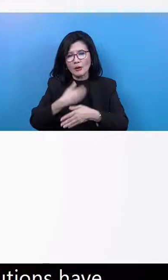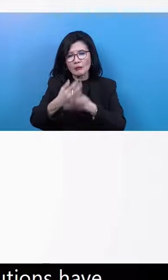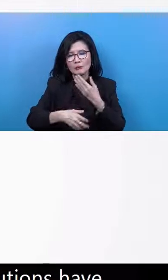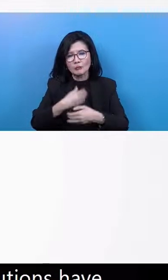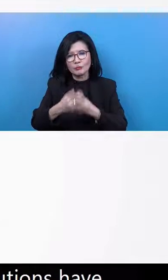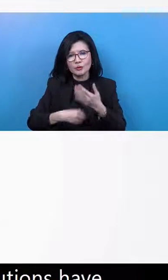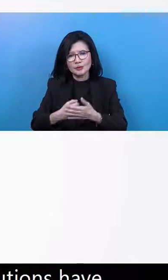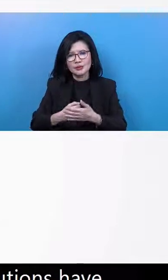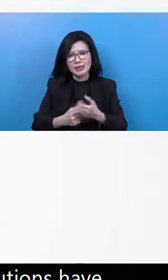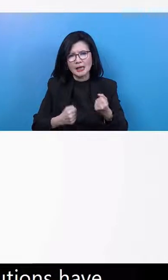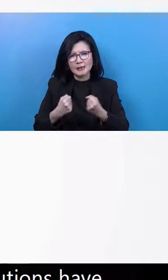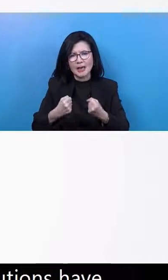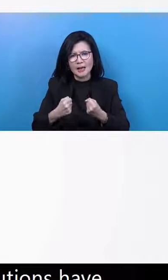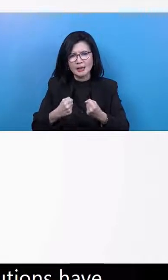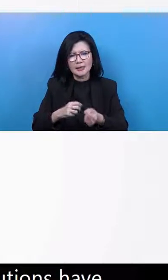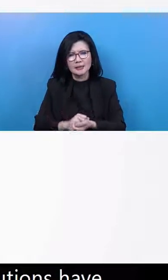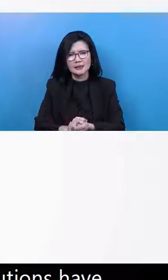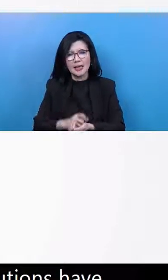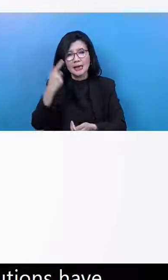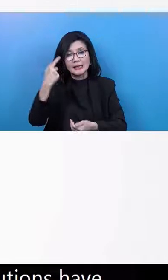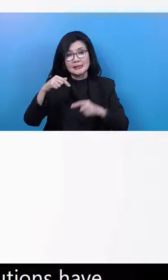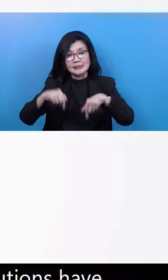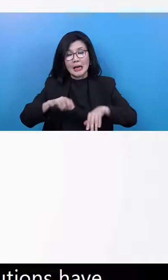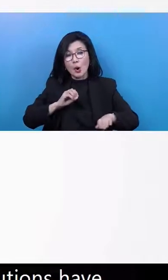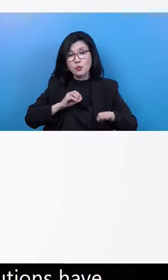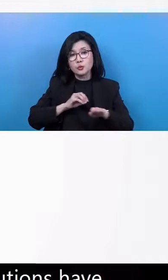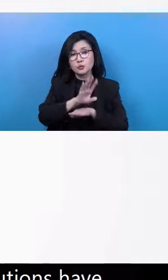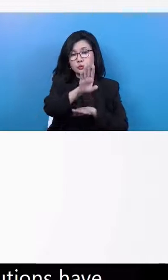launched the ASEAN Regional of Action to Drought,